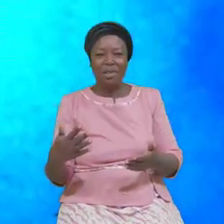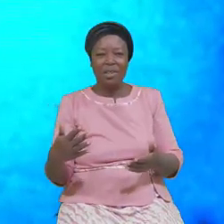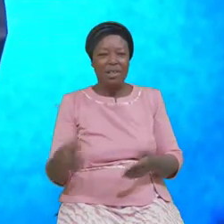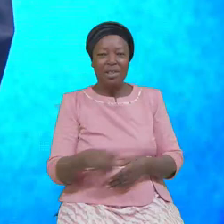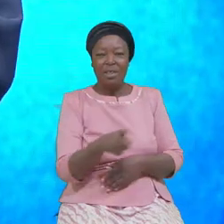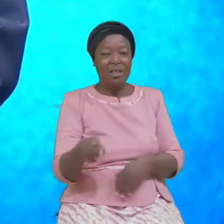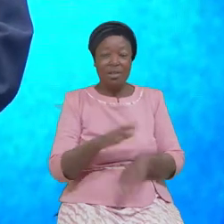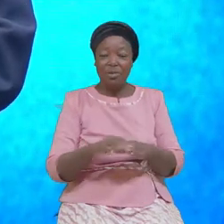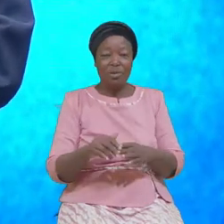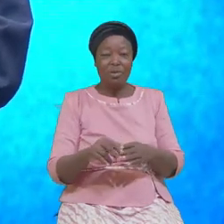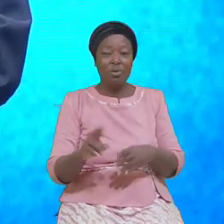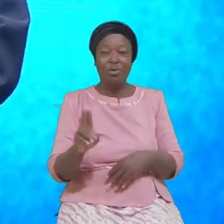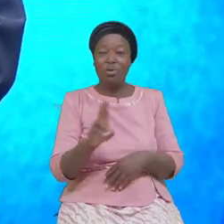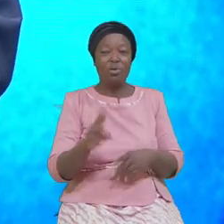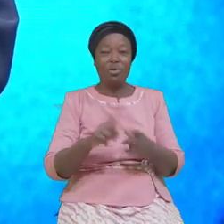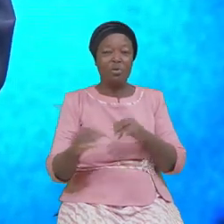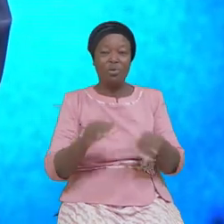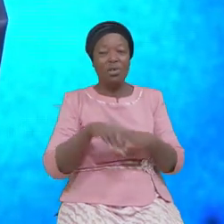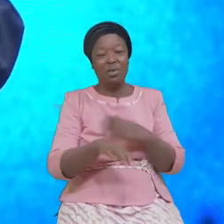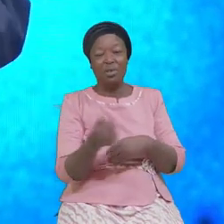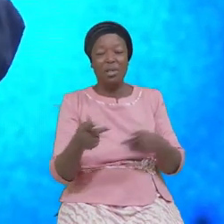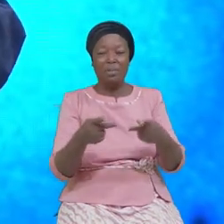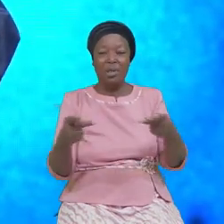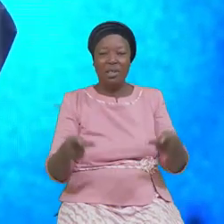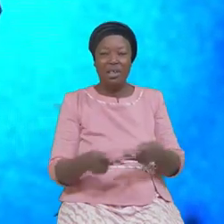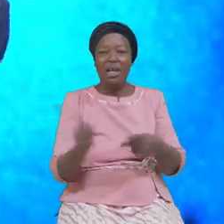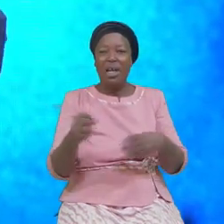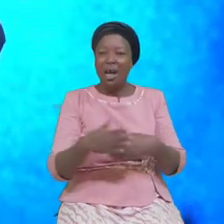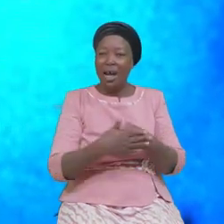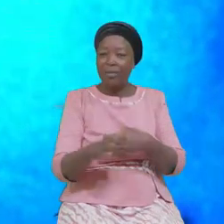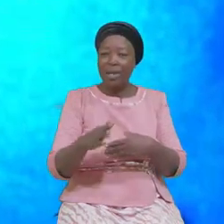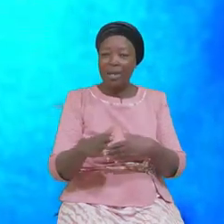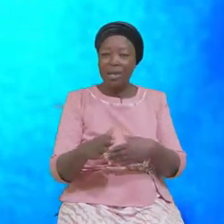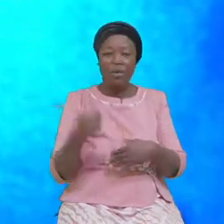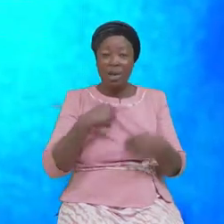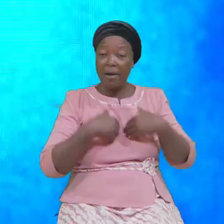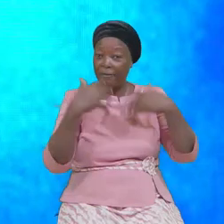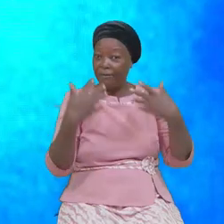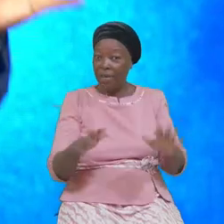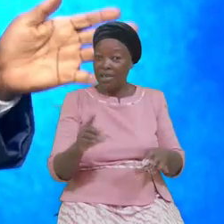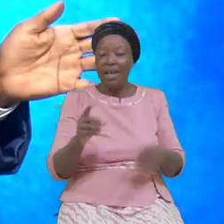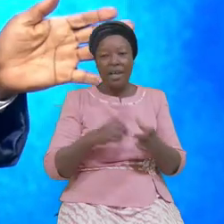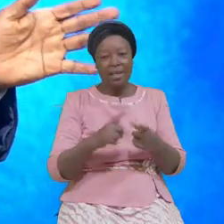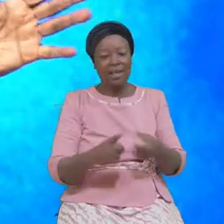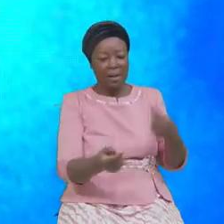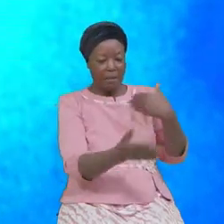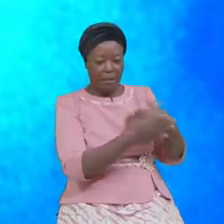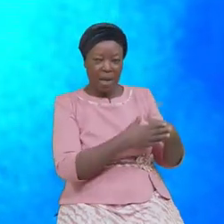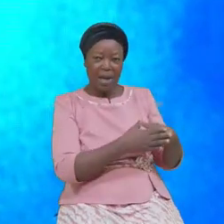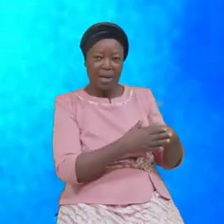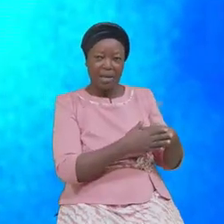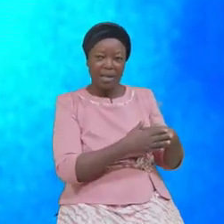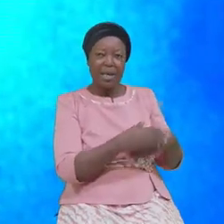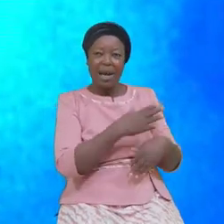normally do in other places. After we had finished and we came back, they were